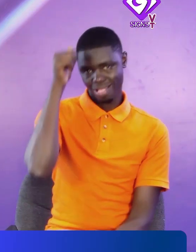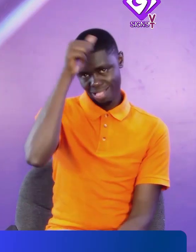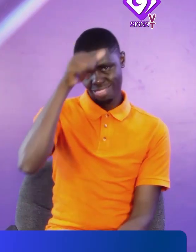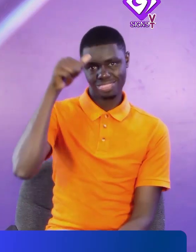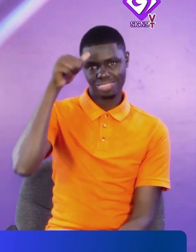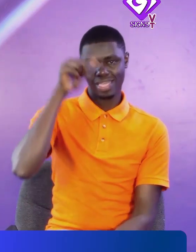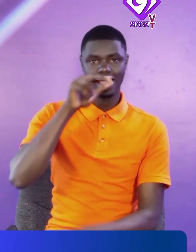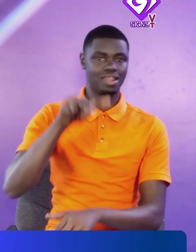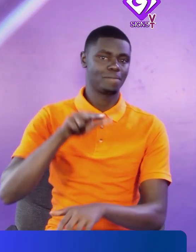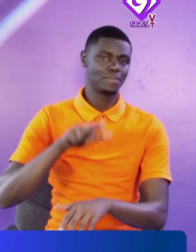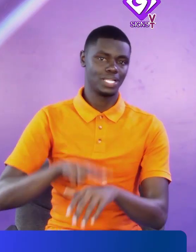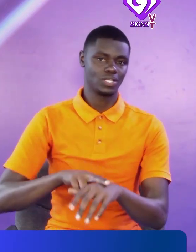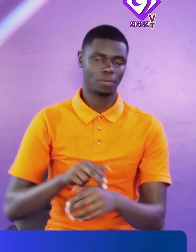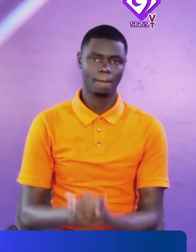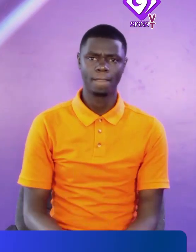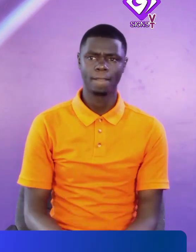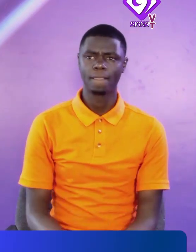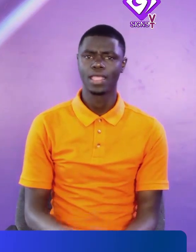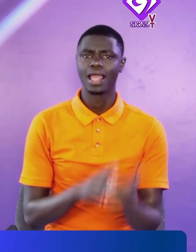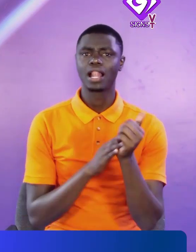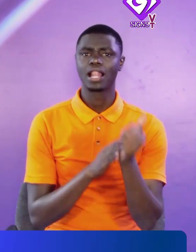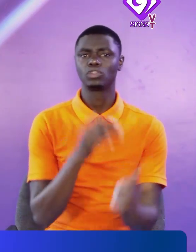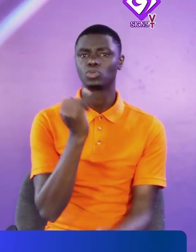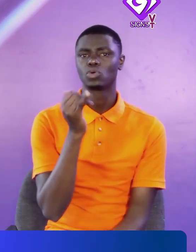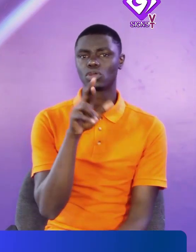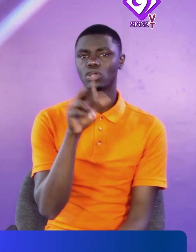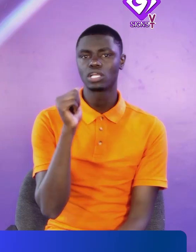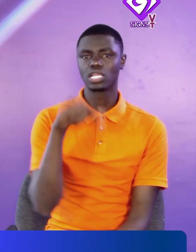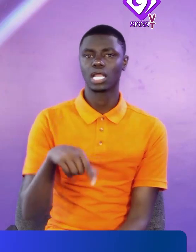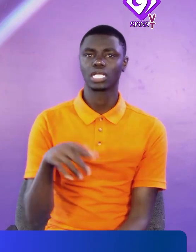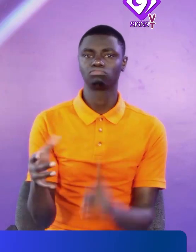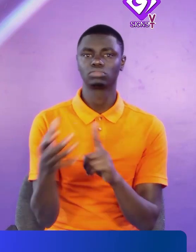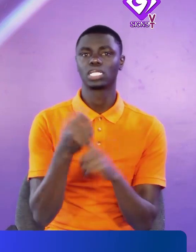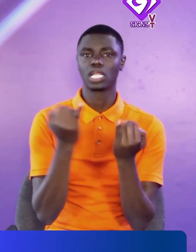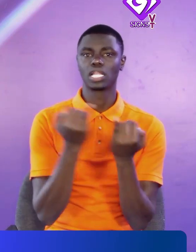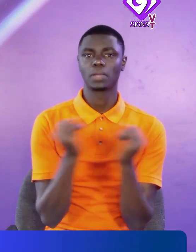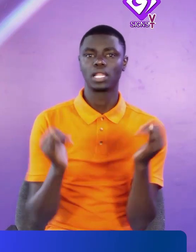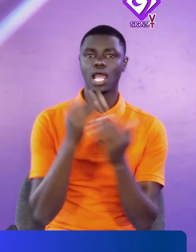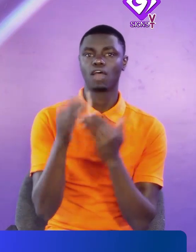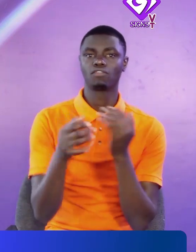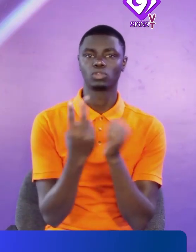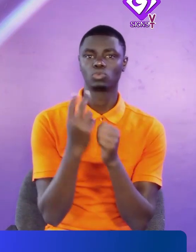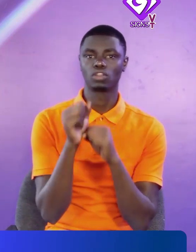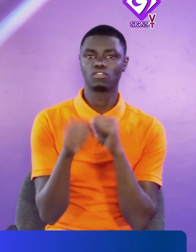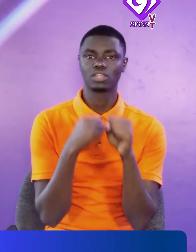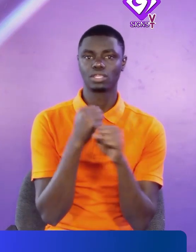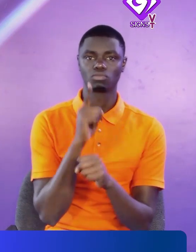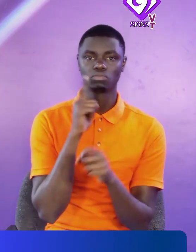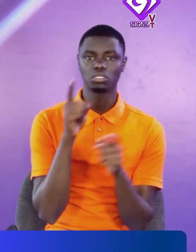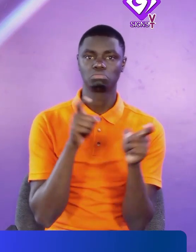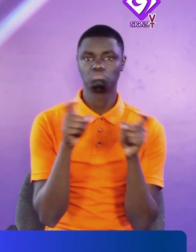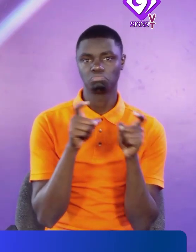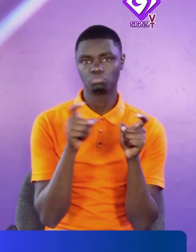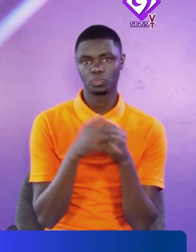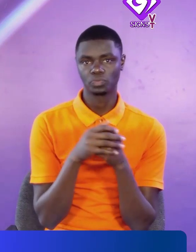Arab nation. Now, this led to Iraq gaining its independence after 12 years of British rule and under the